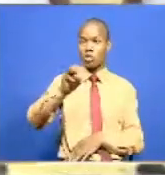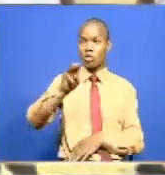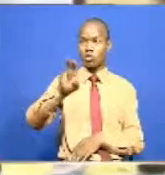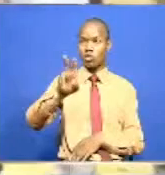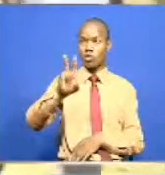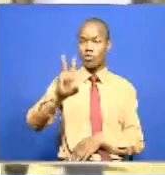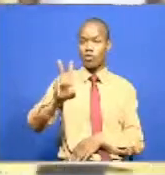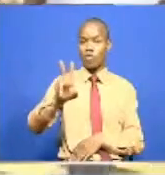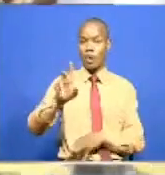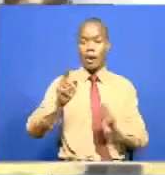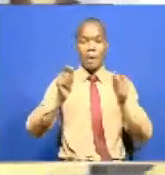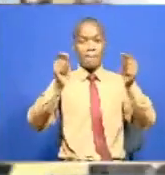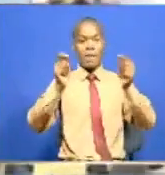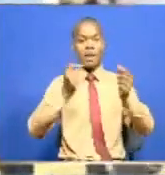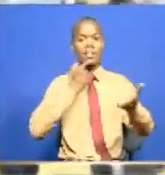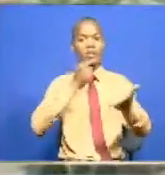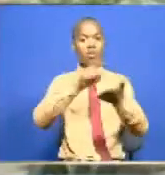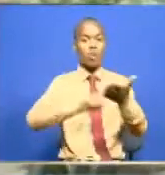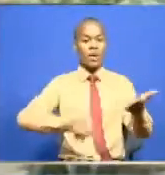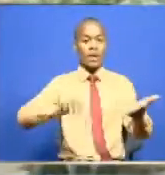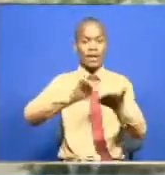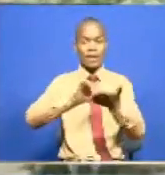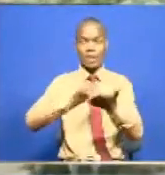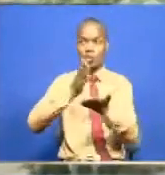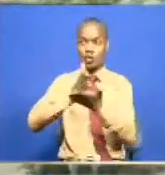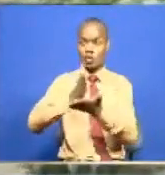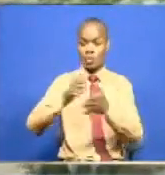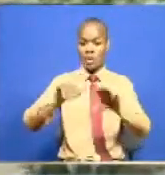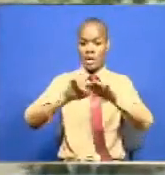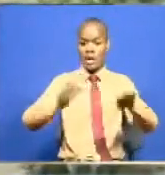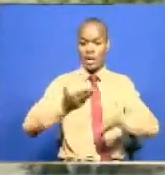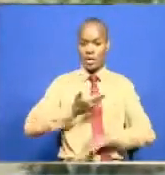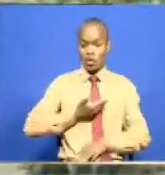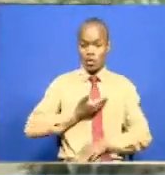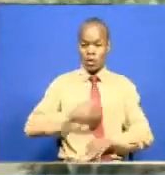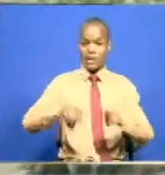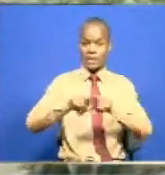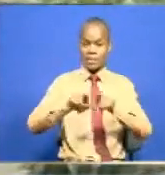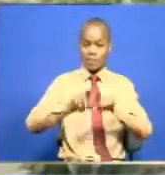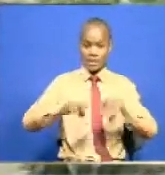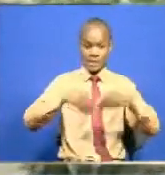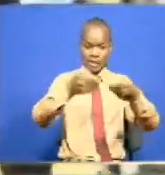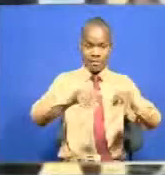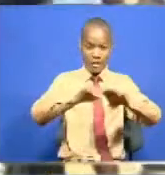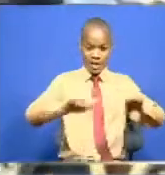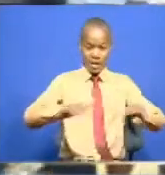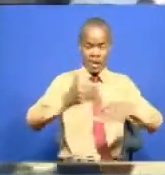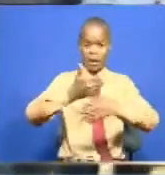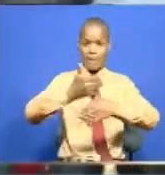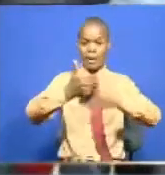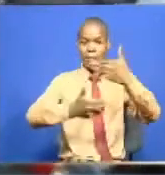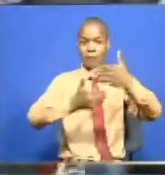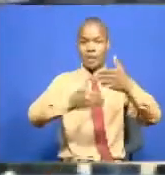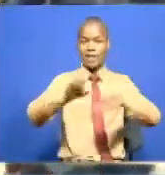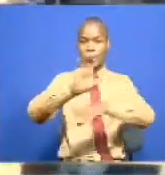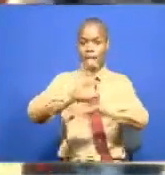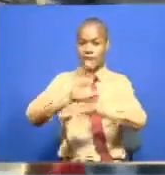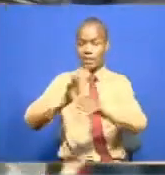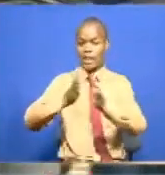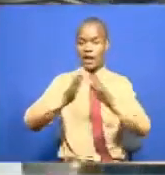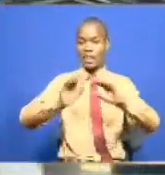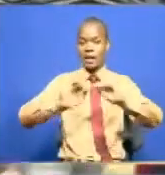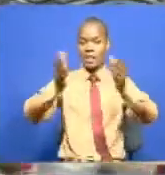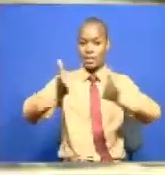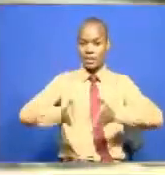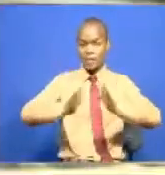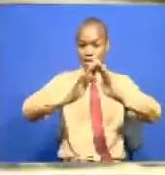their predicament on their forefathers who welcomed missionaries and offered them land to build a church and teachers' quarters in early